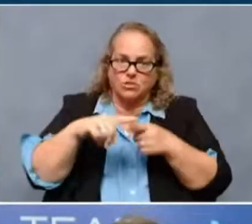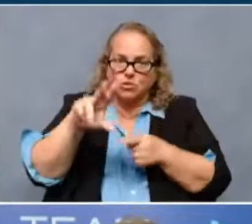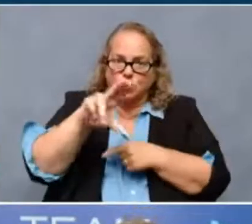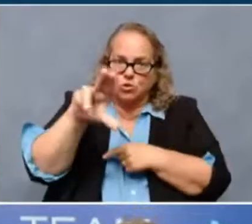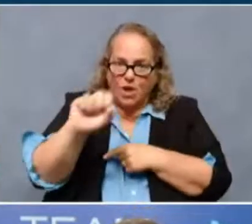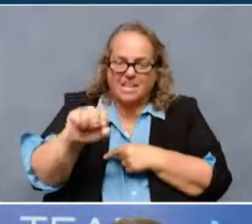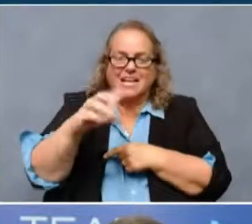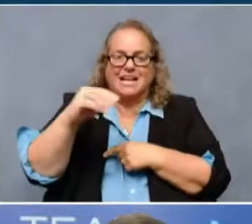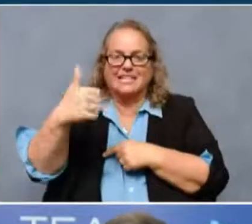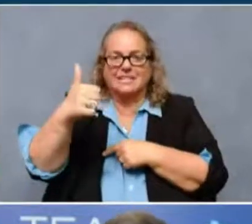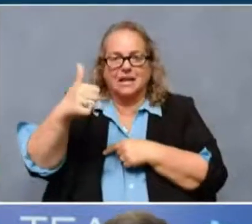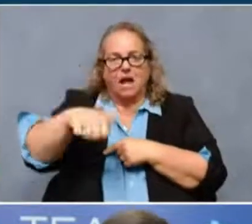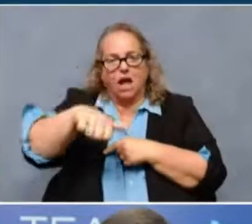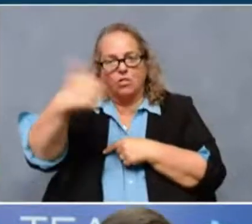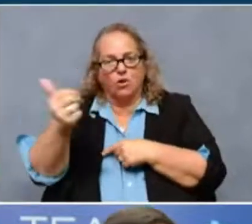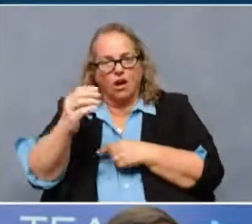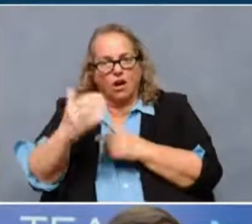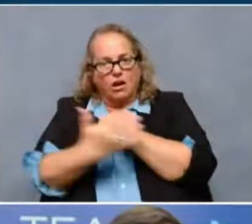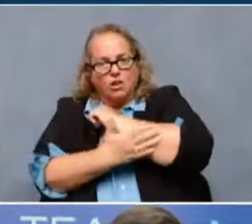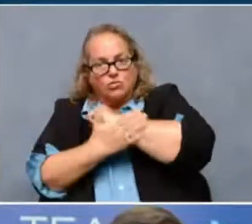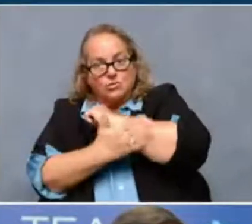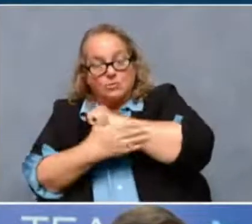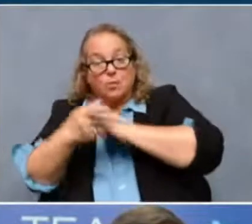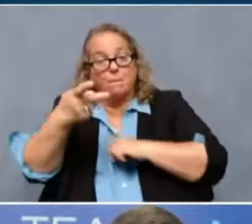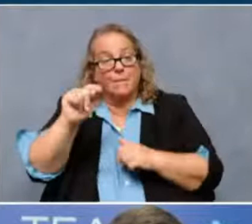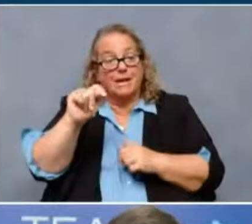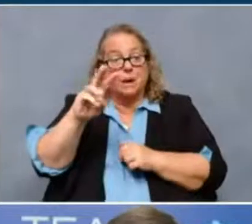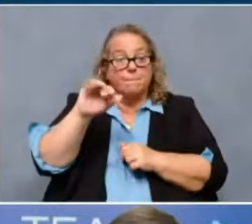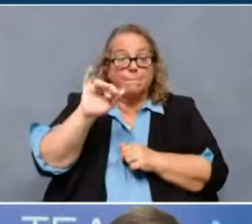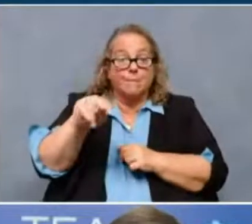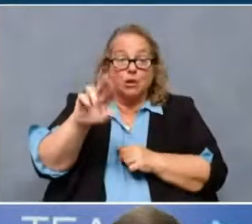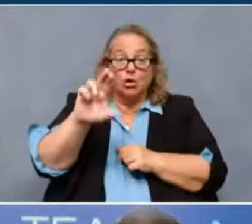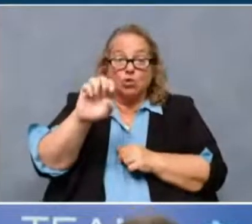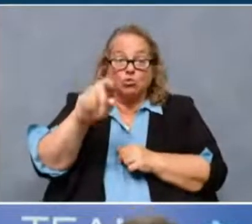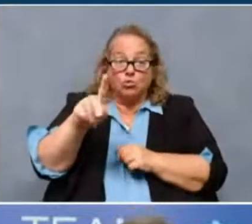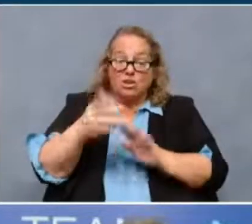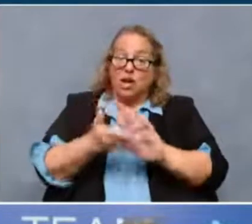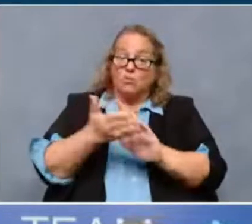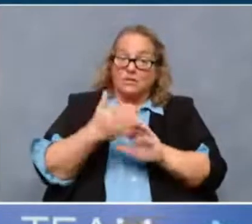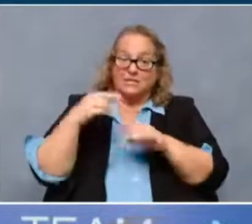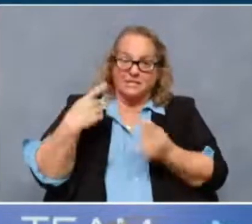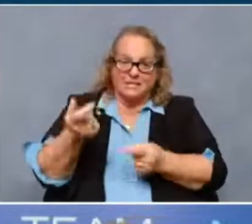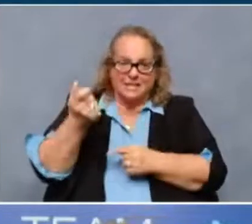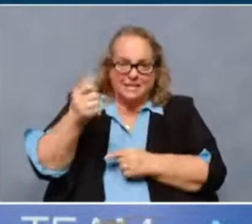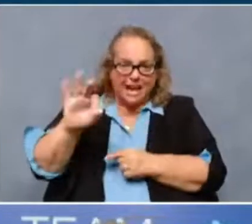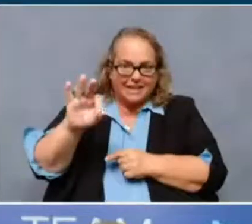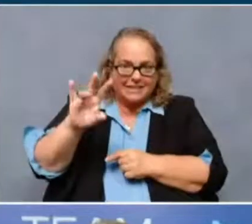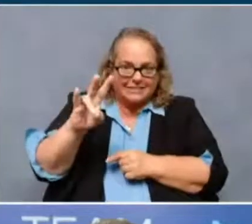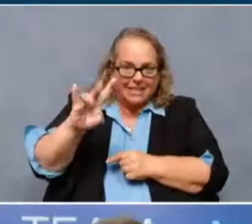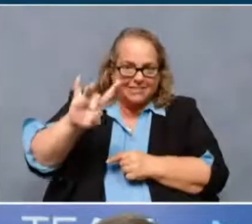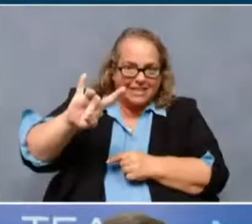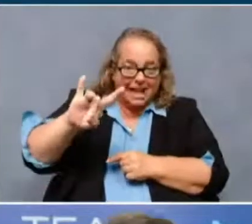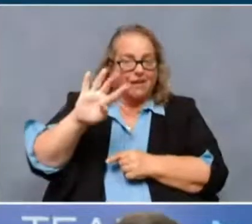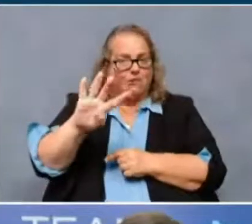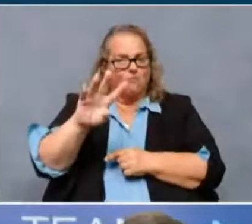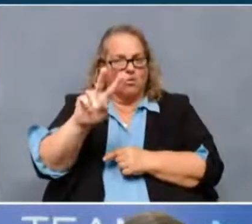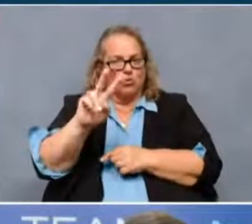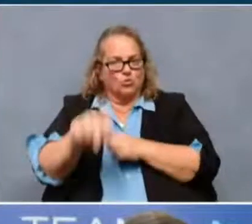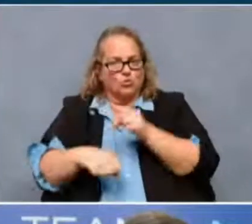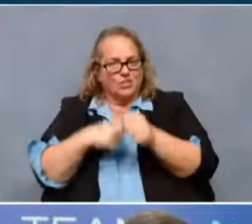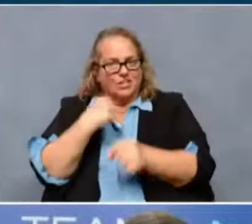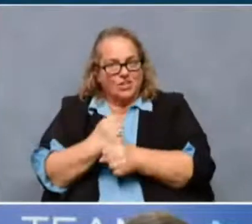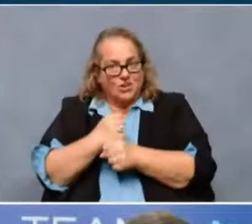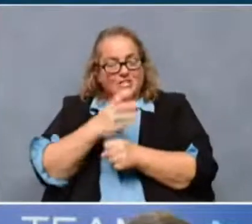countries. Pitman Creek's operated in Kentucky since 1978, that is 42 years, and adds to our incredible distribution